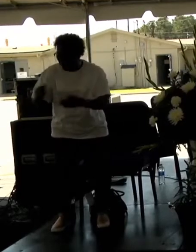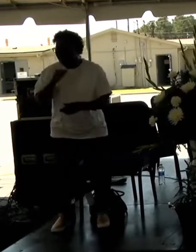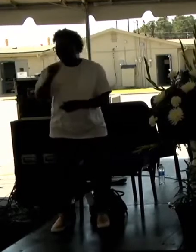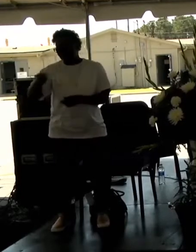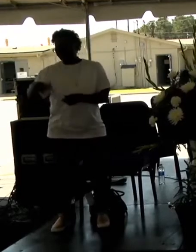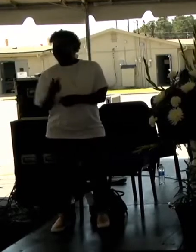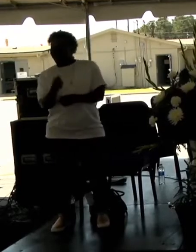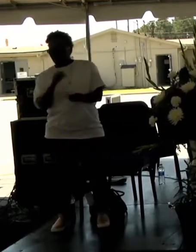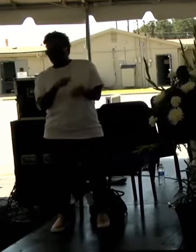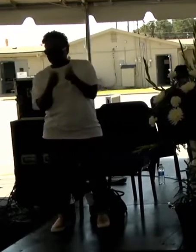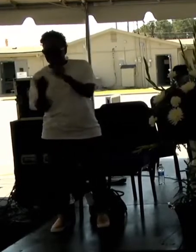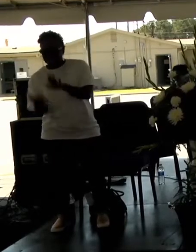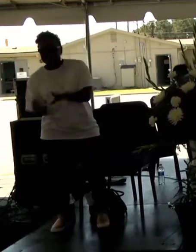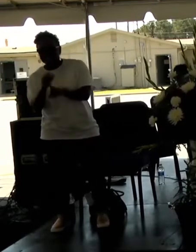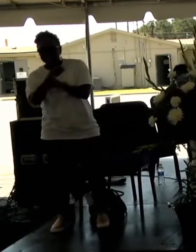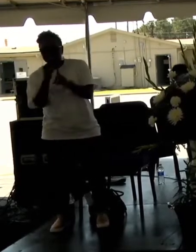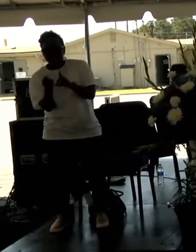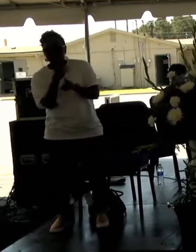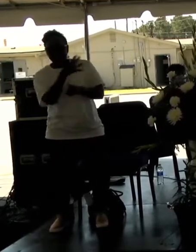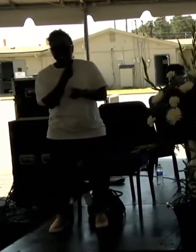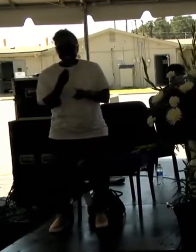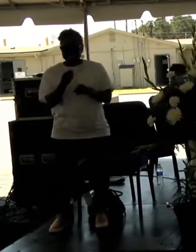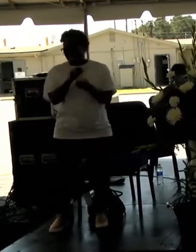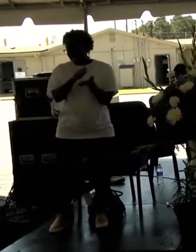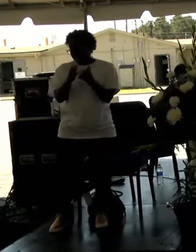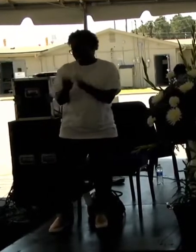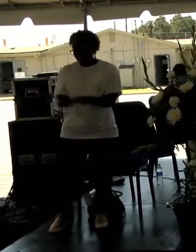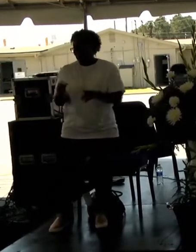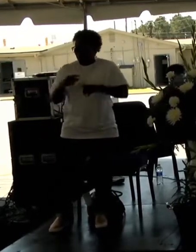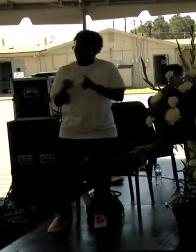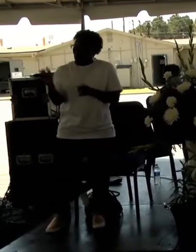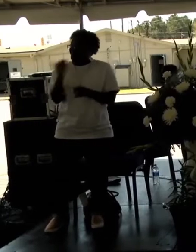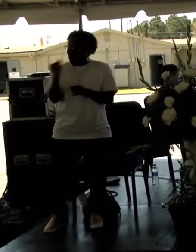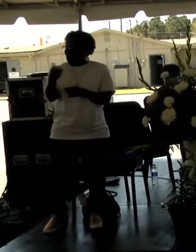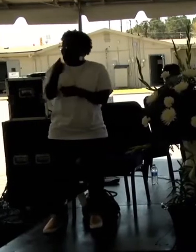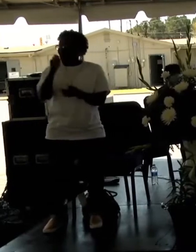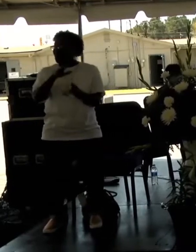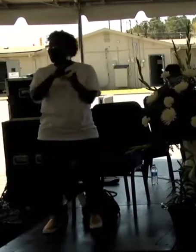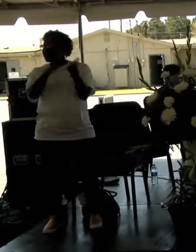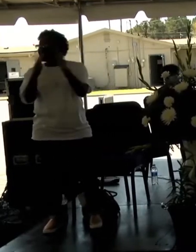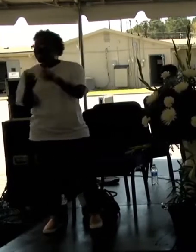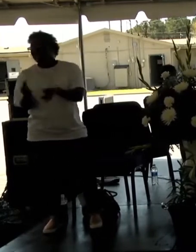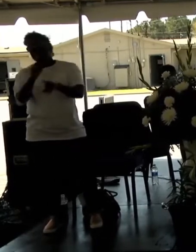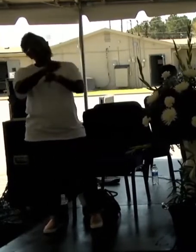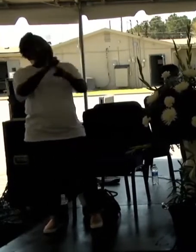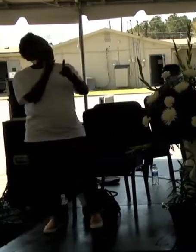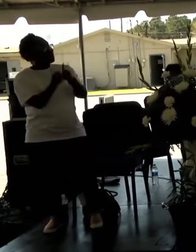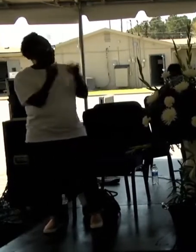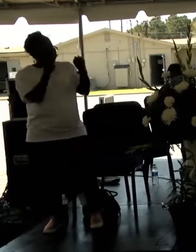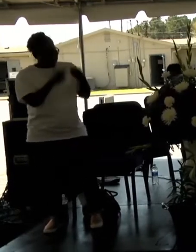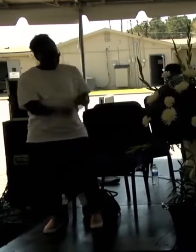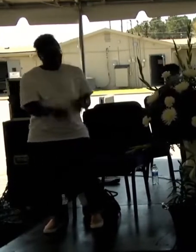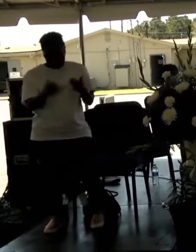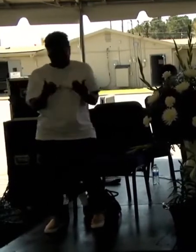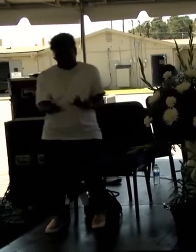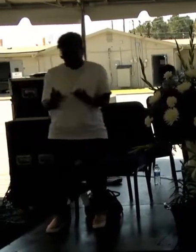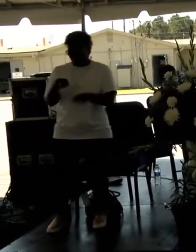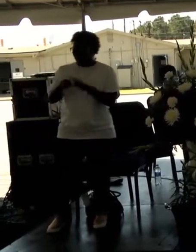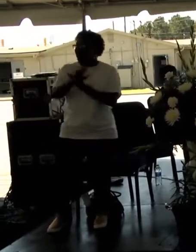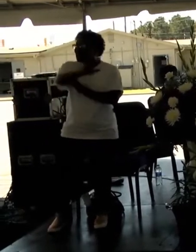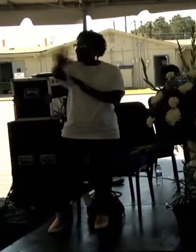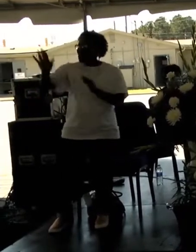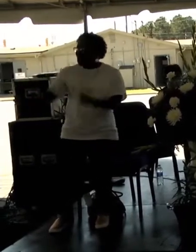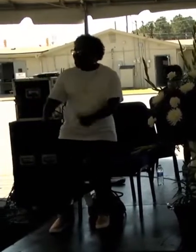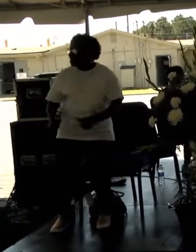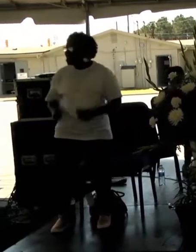raise you up from dead situations and deadened of your body. He's about to raise you from a dead situation you're going through right now. And how